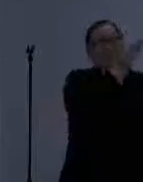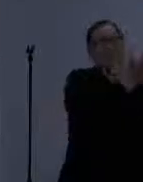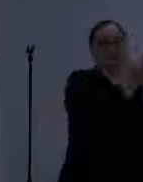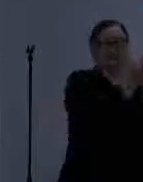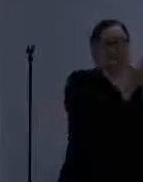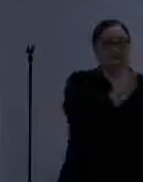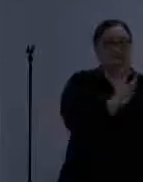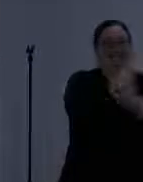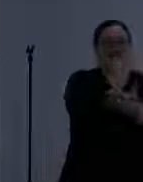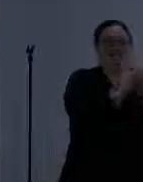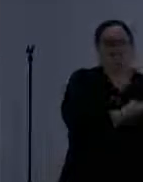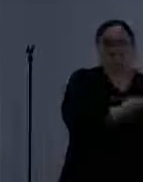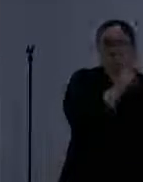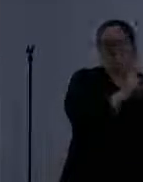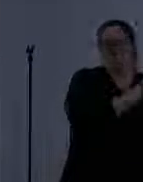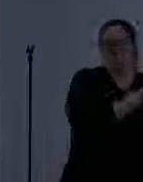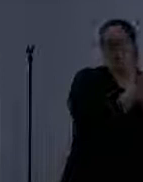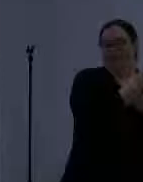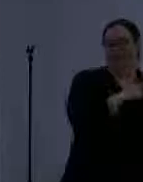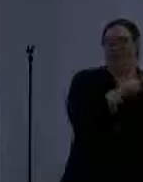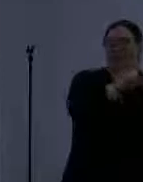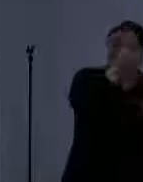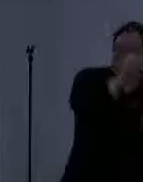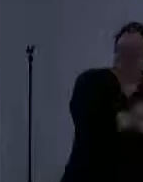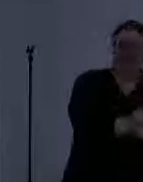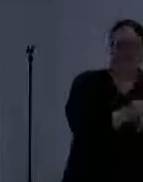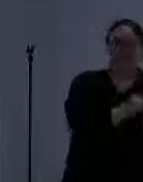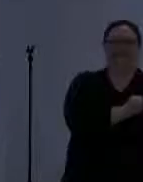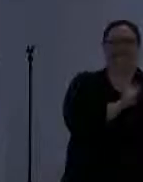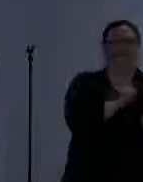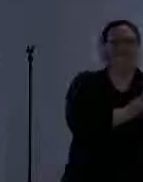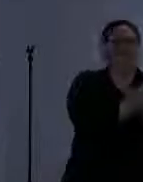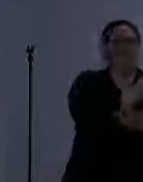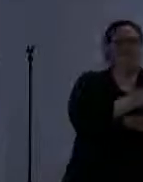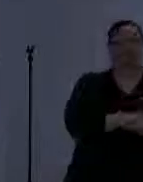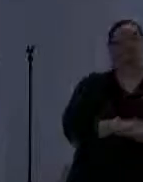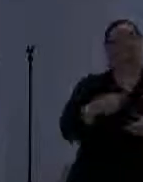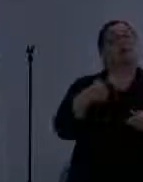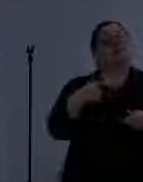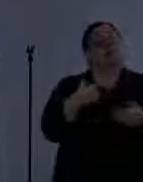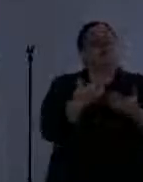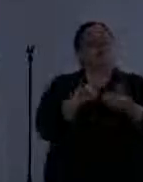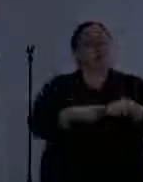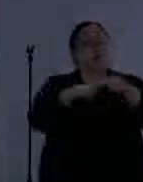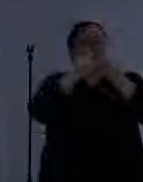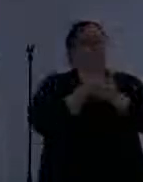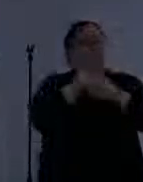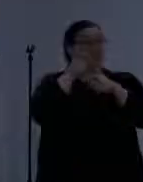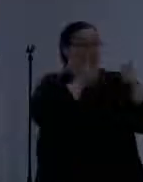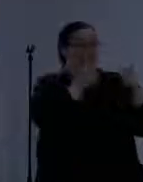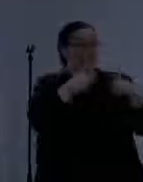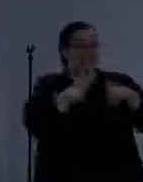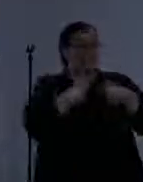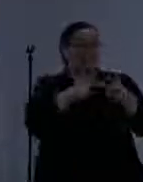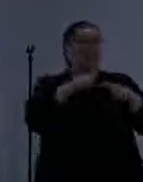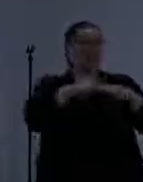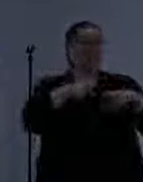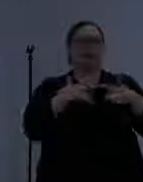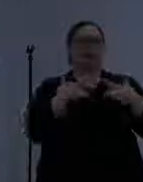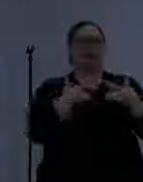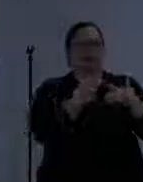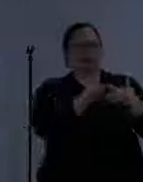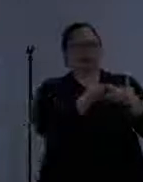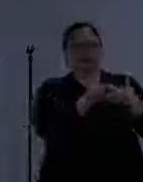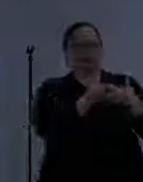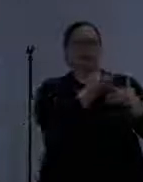and Safeguards Commission, we have our own investigation arm, that if we didn't feel something was being looked at appropriately, we can